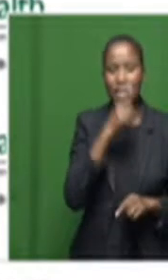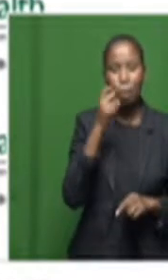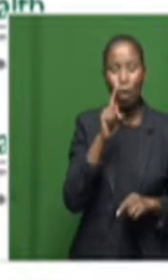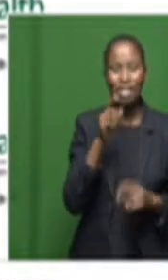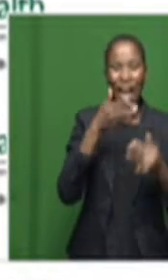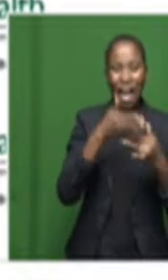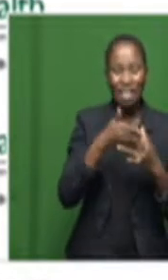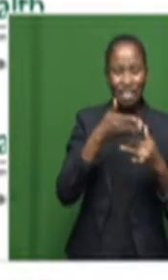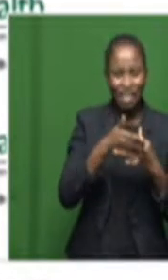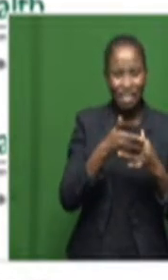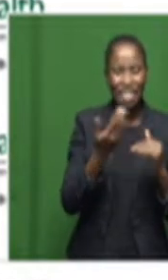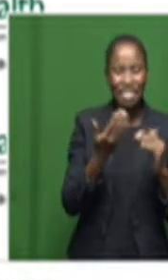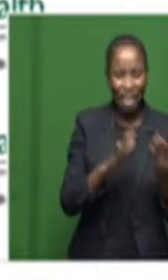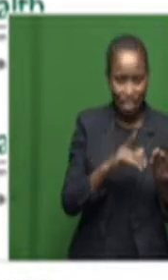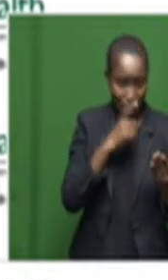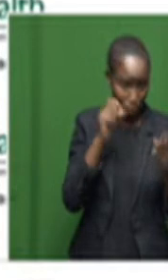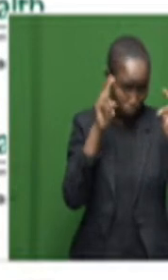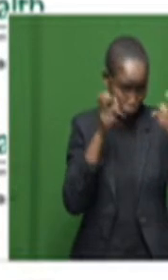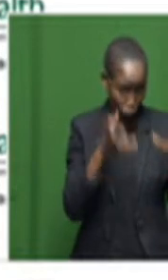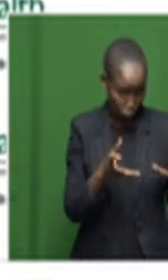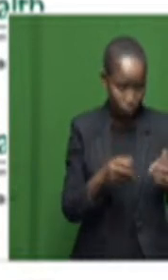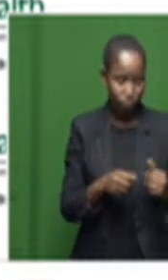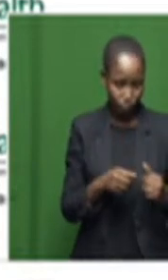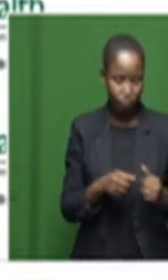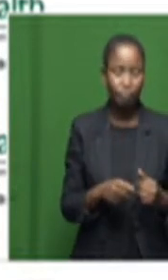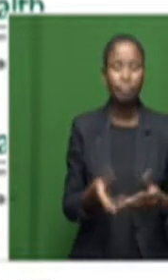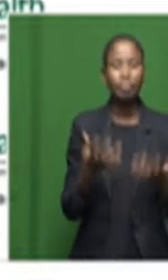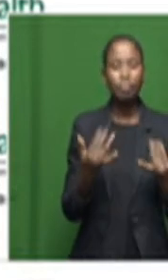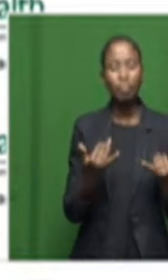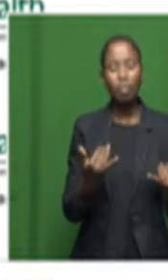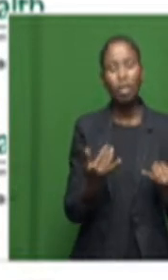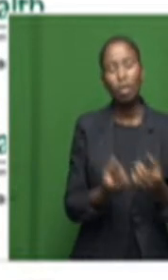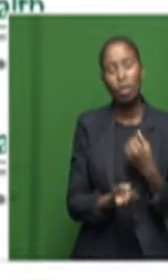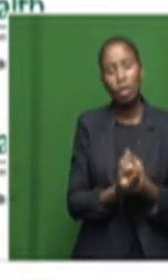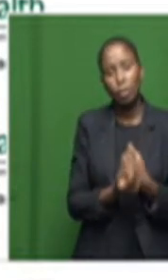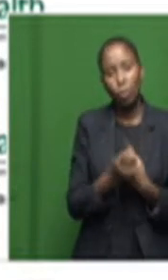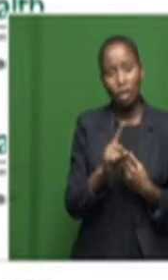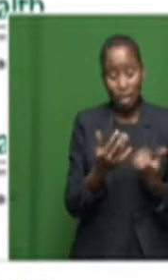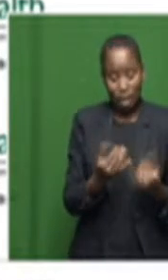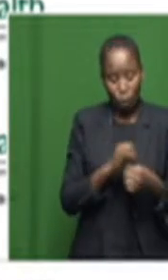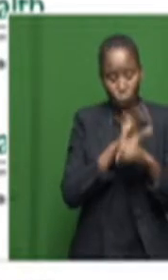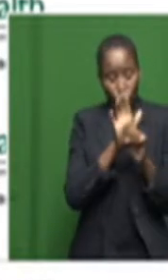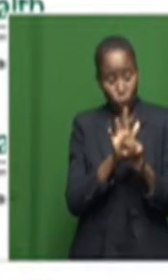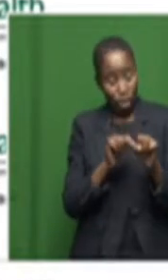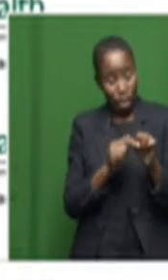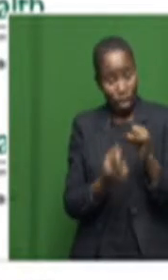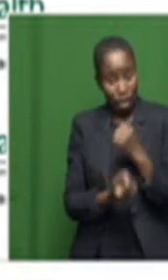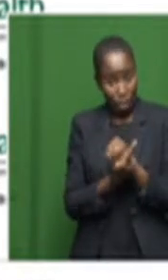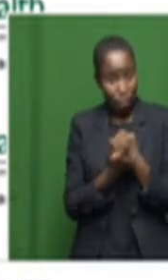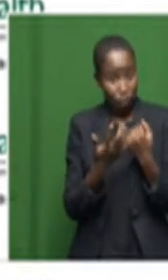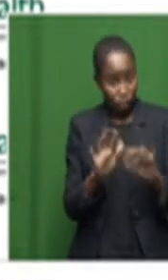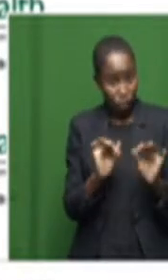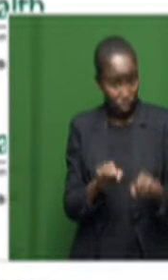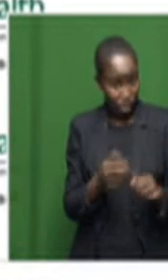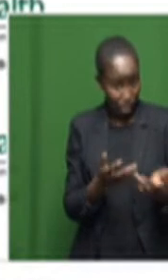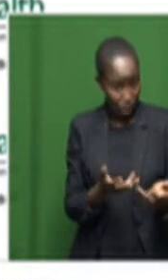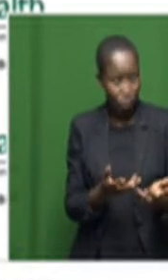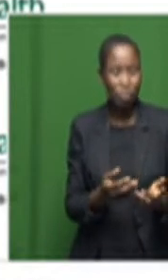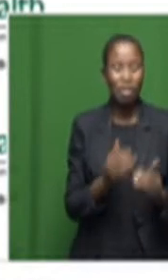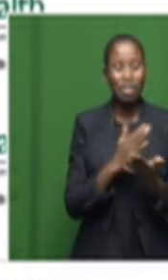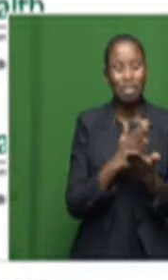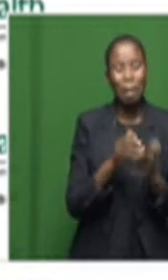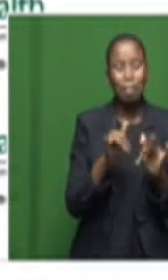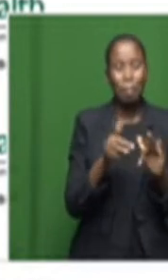deaths. Now, in the situation for now, for instance, where there is a pandemic, there are deaths which